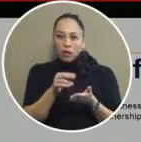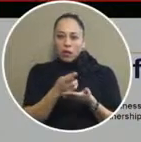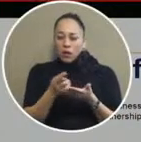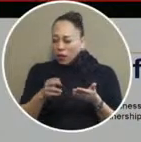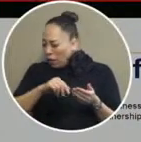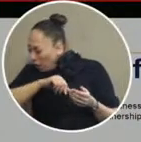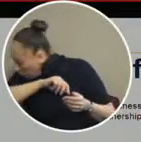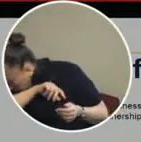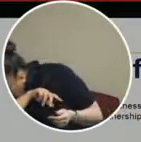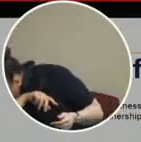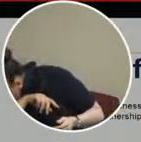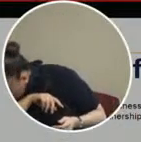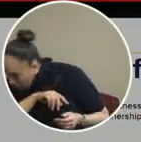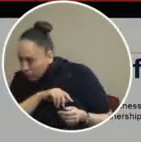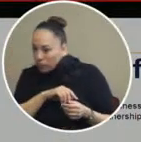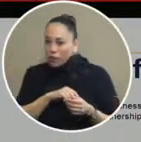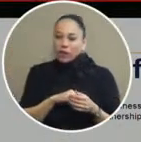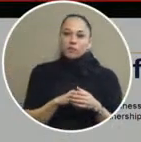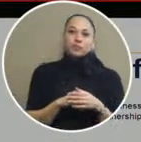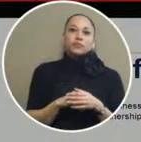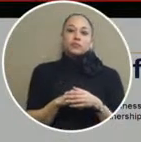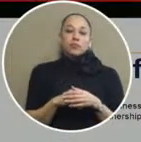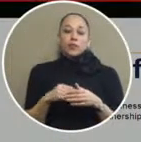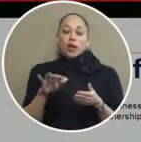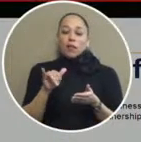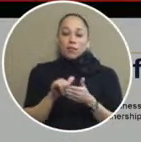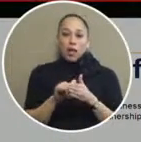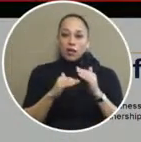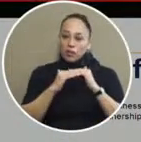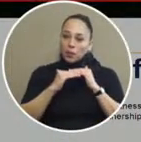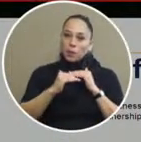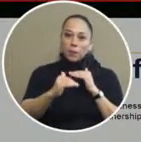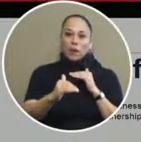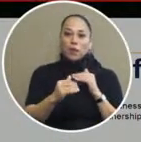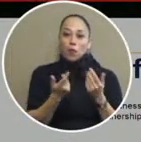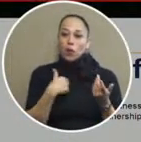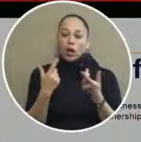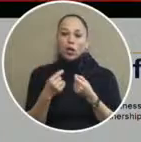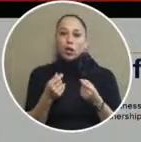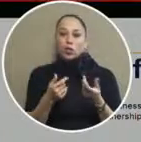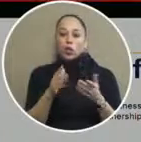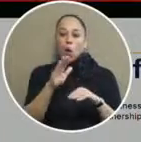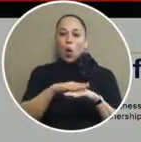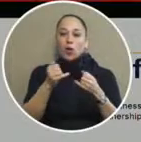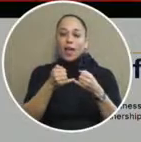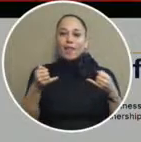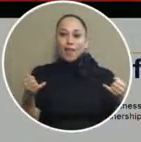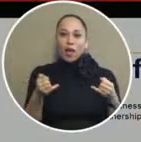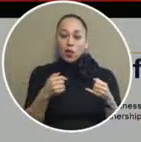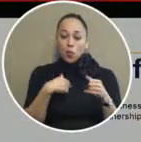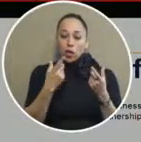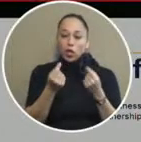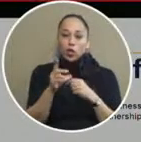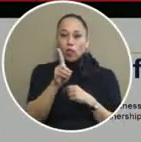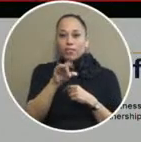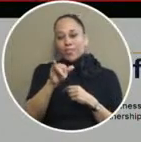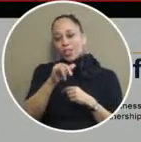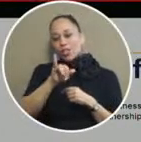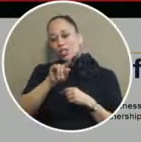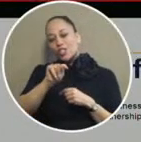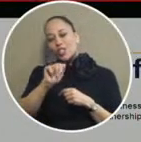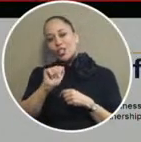and what we've been able to deploy. We've done it on various platforms. We've done it both online. We've done it digitally. We've